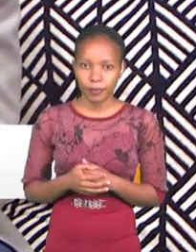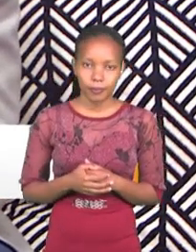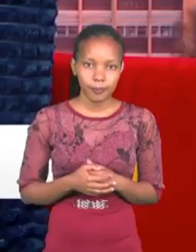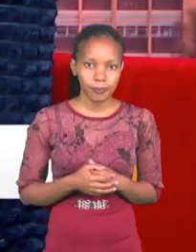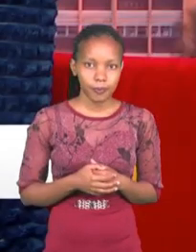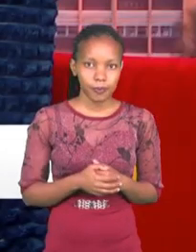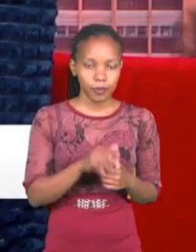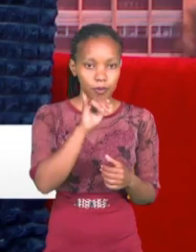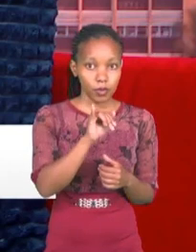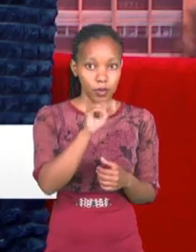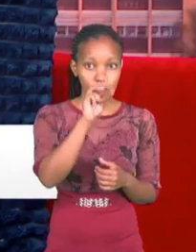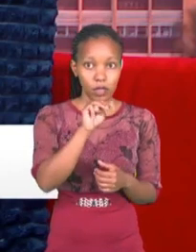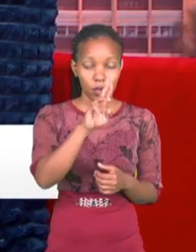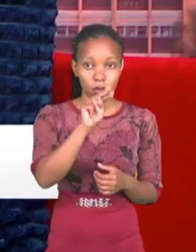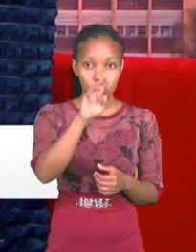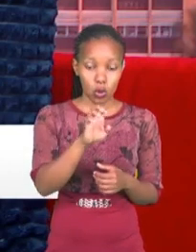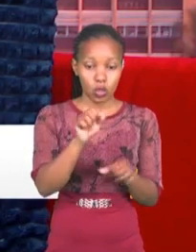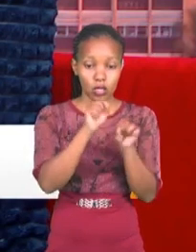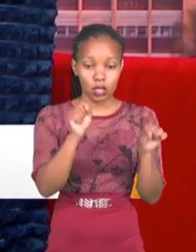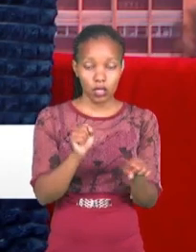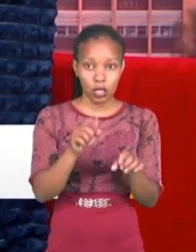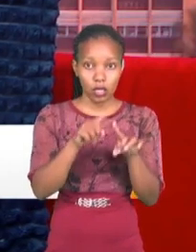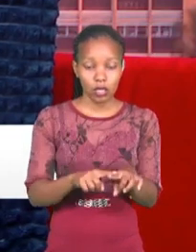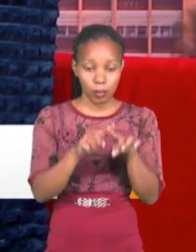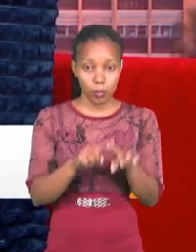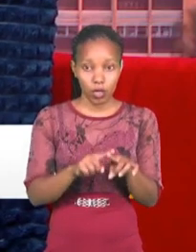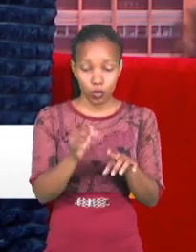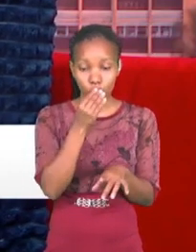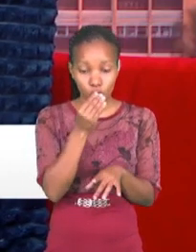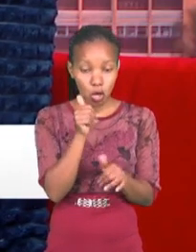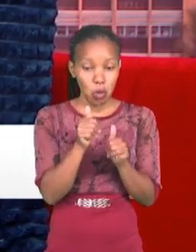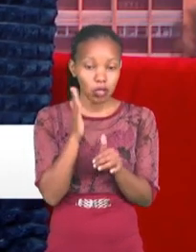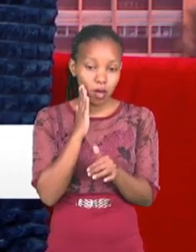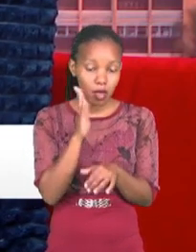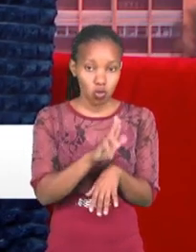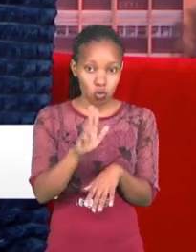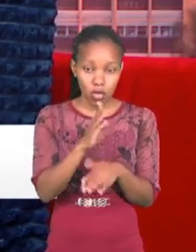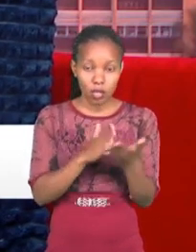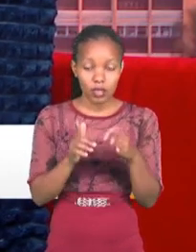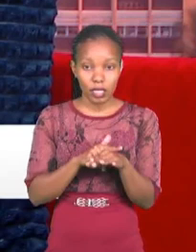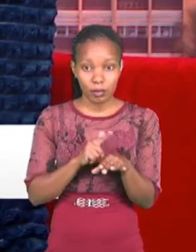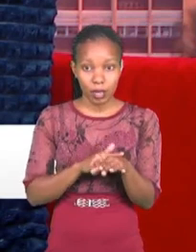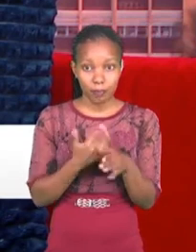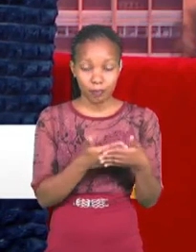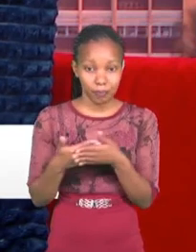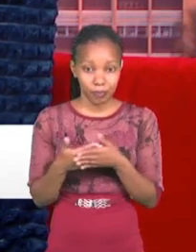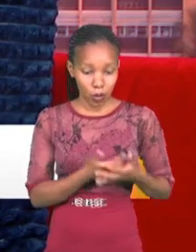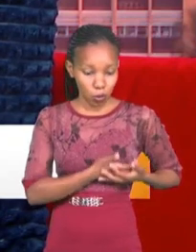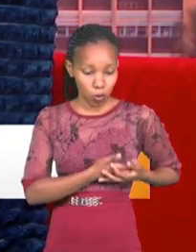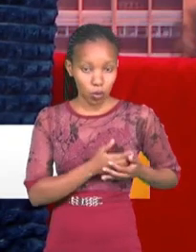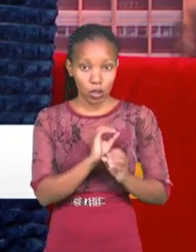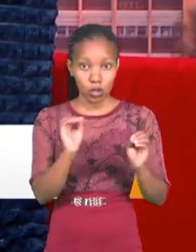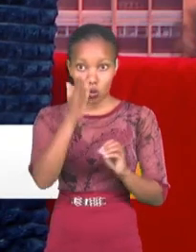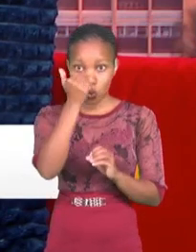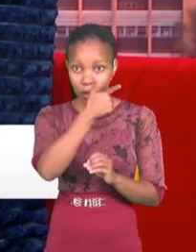system depends on the nutrition also, mother's nutrition. Sometimes child does not get breast milk due to